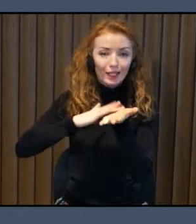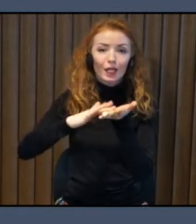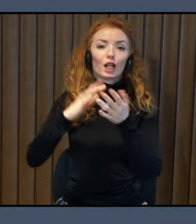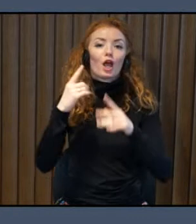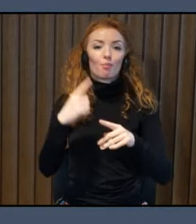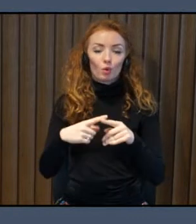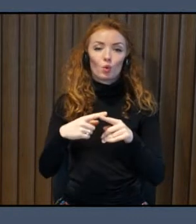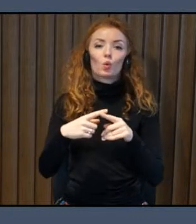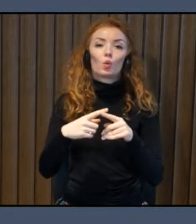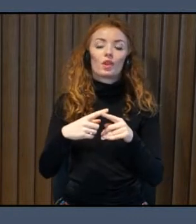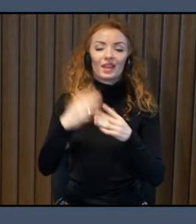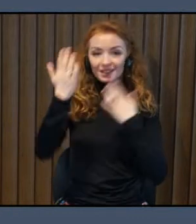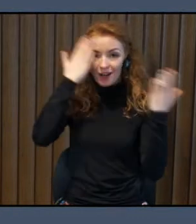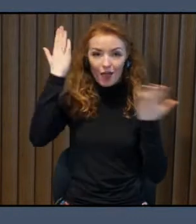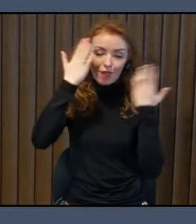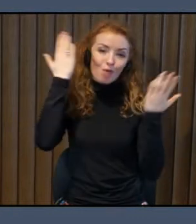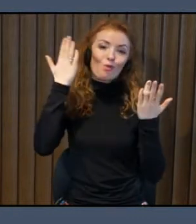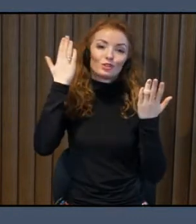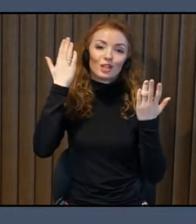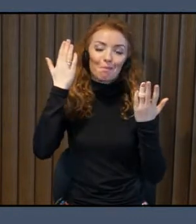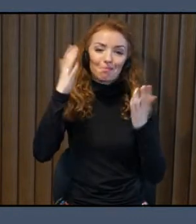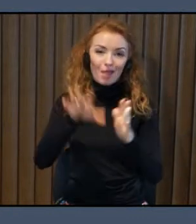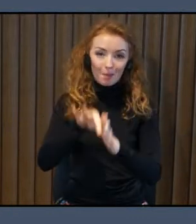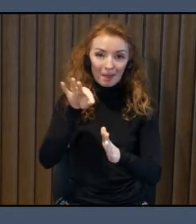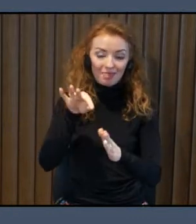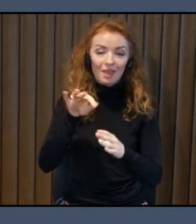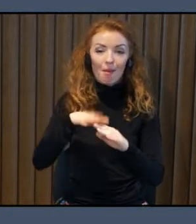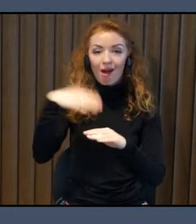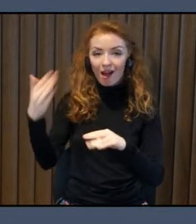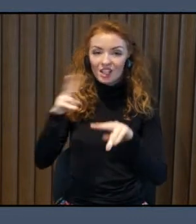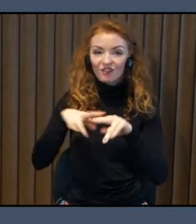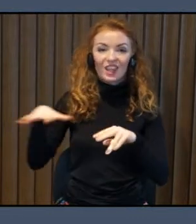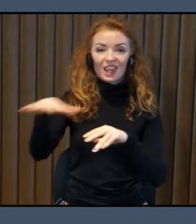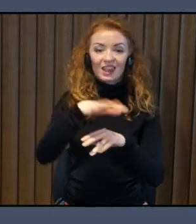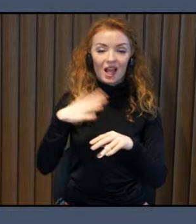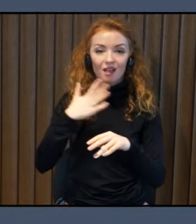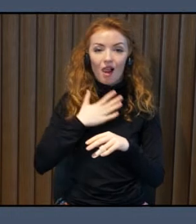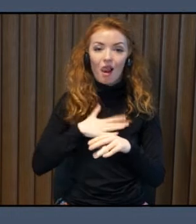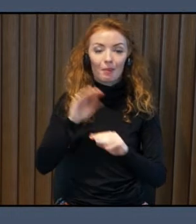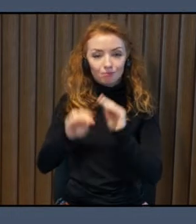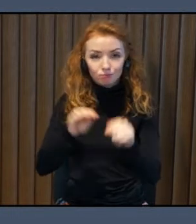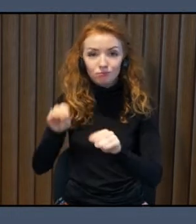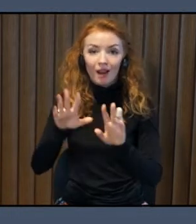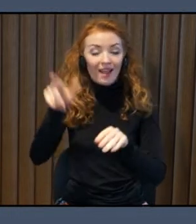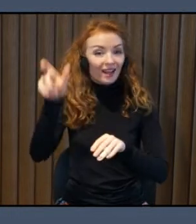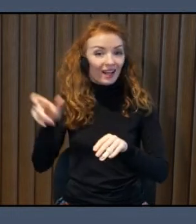people with various tactile and entertaining elements. So